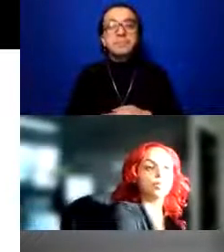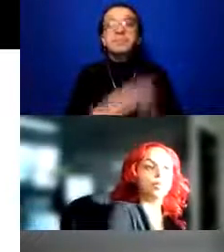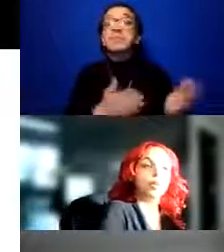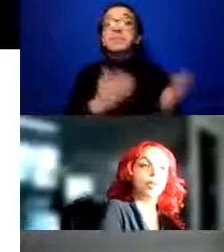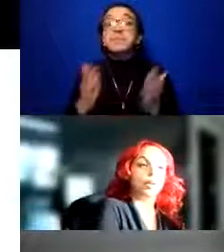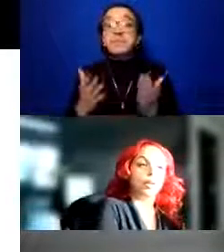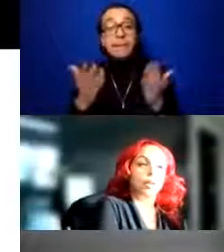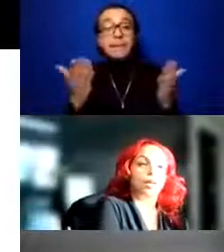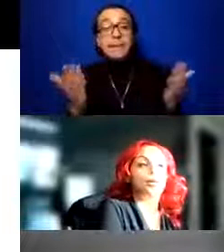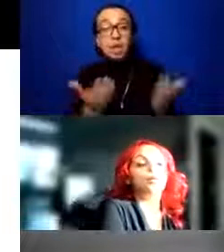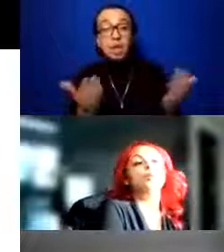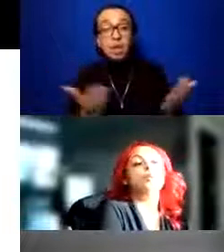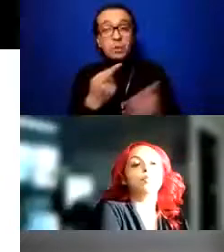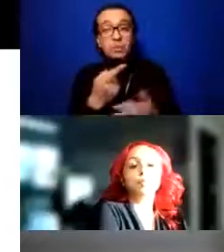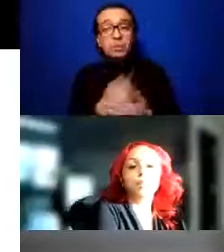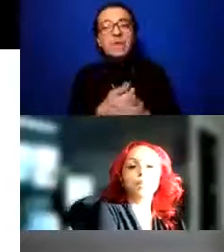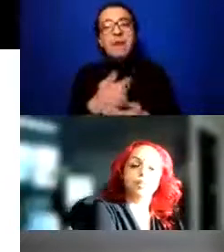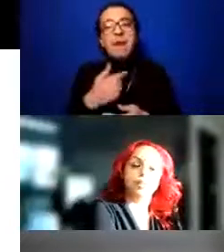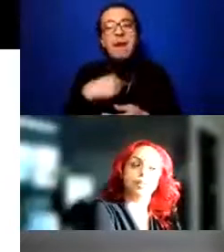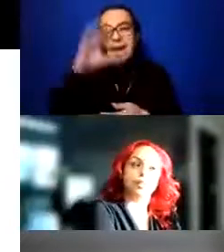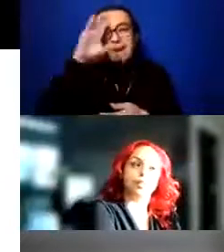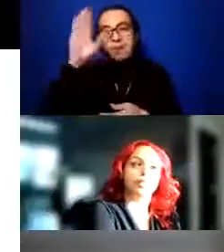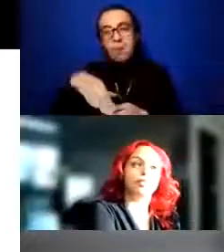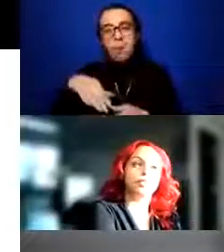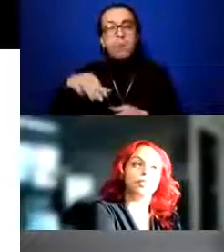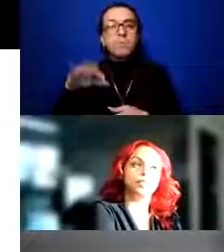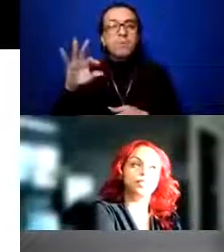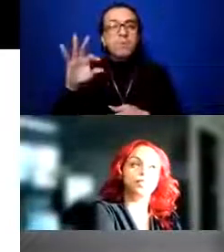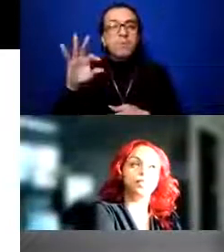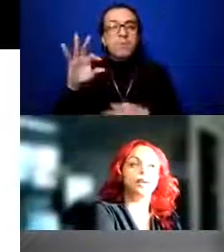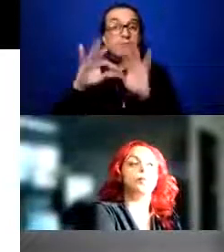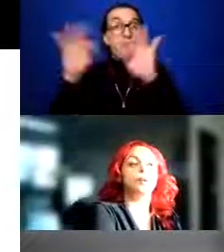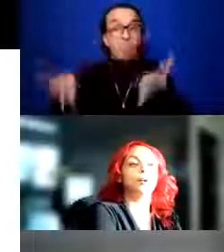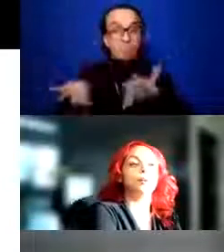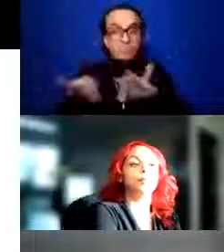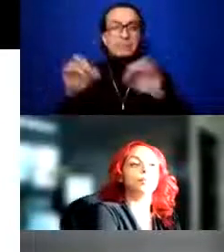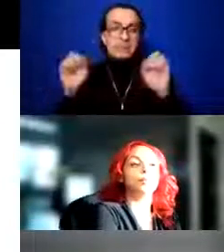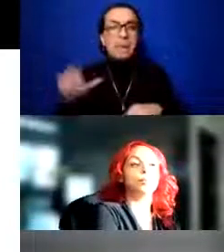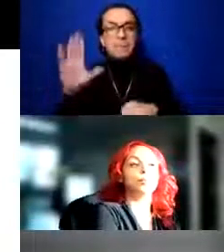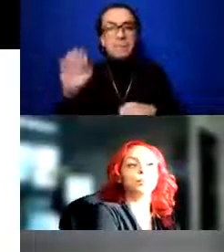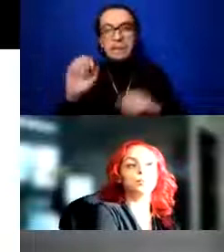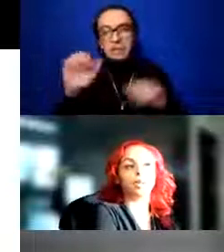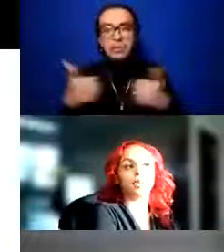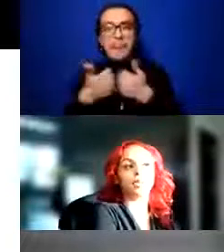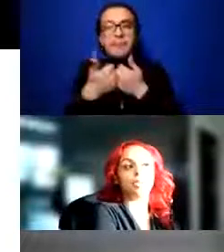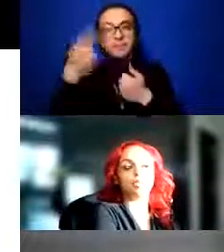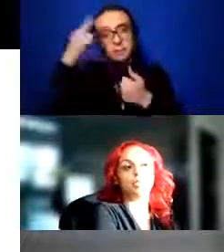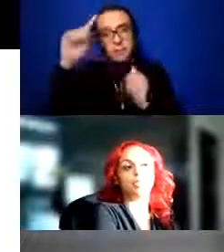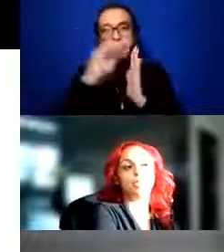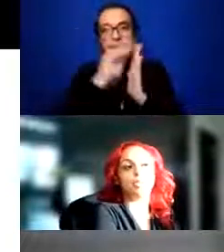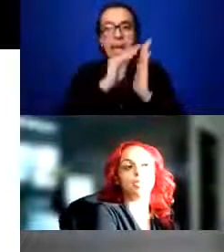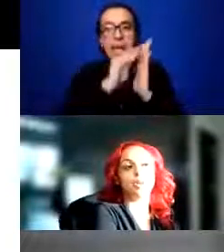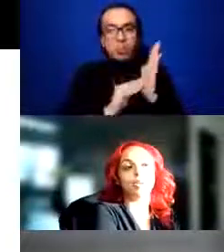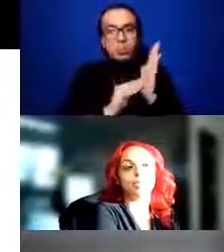So I know forms are a little bit challenging to fill out. So a W-9